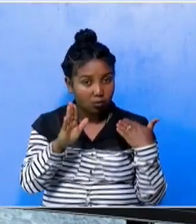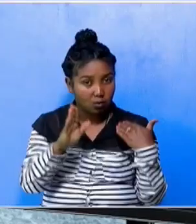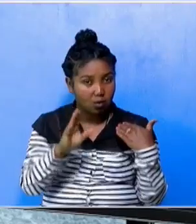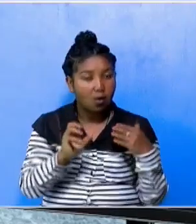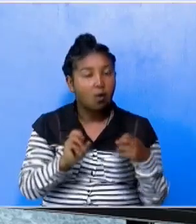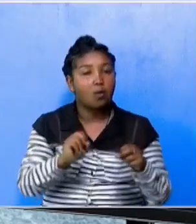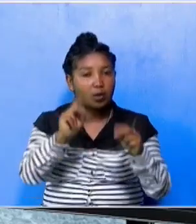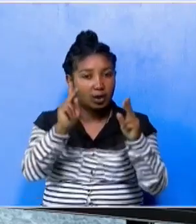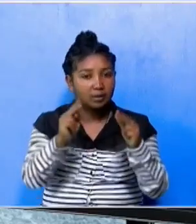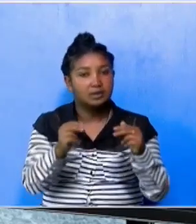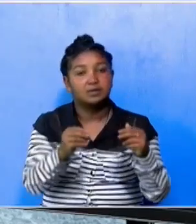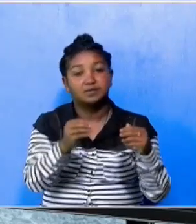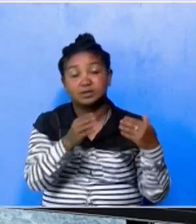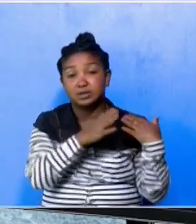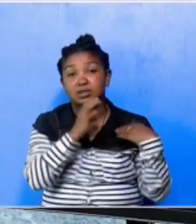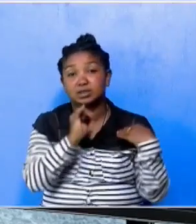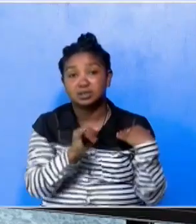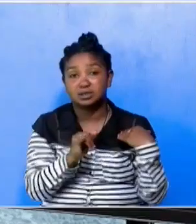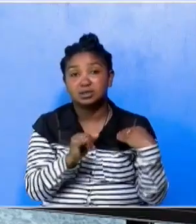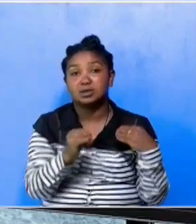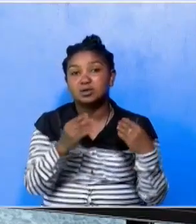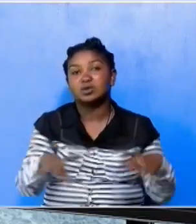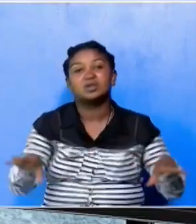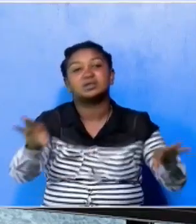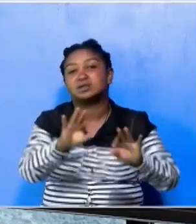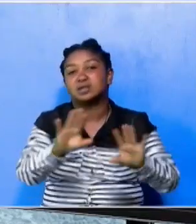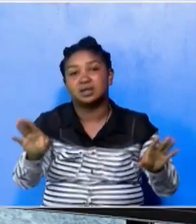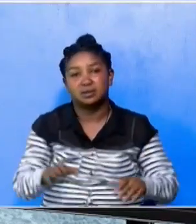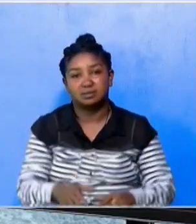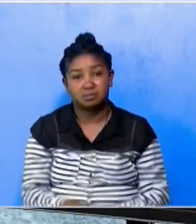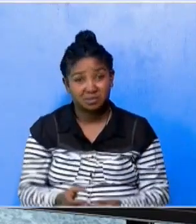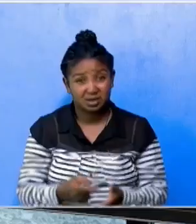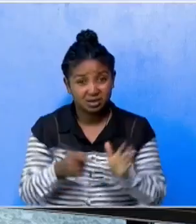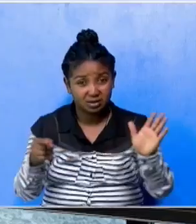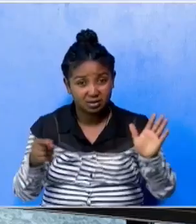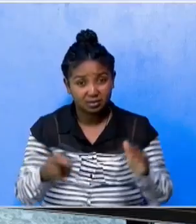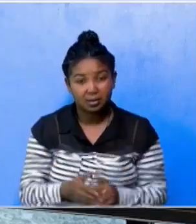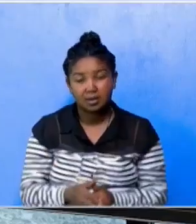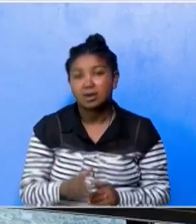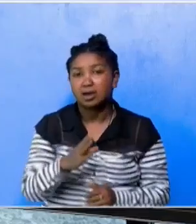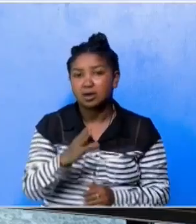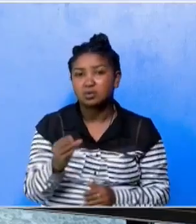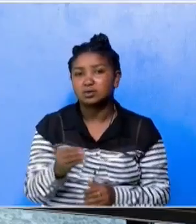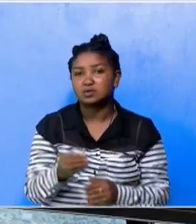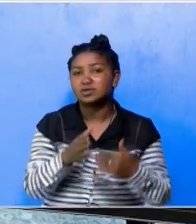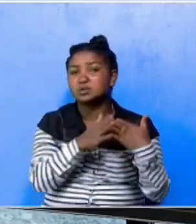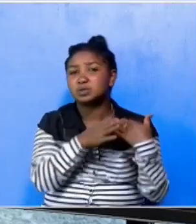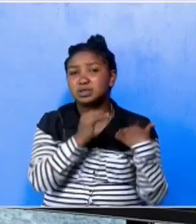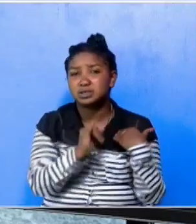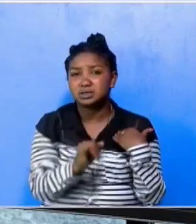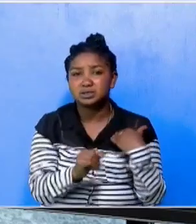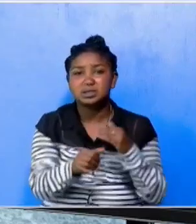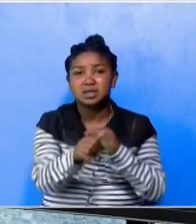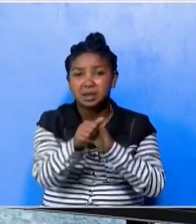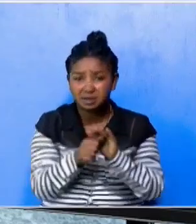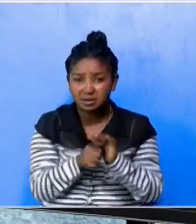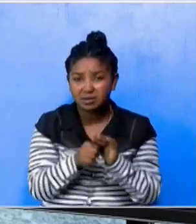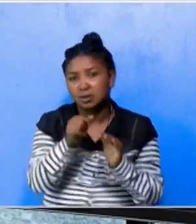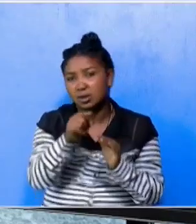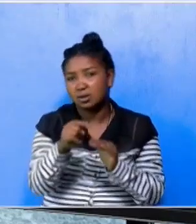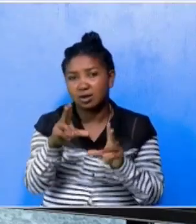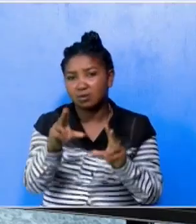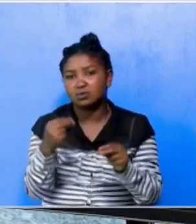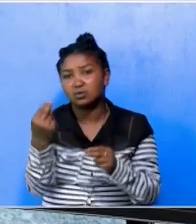And also if the subject is not necessary. Is it clear? And also if the subject is hidden, you